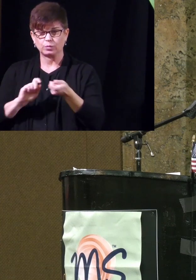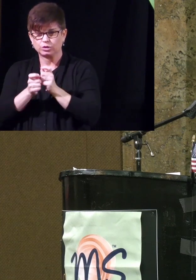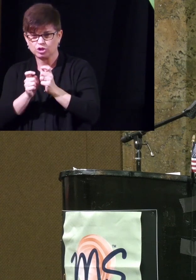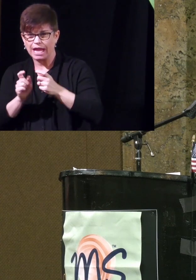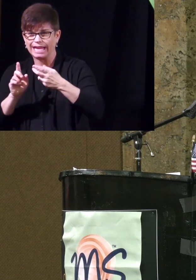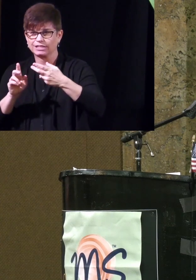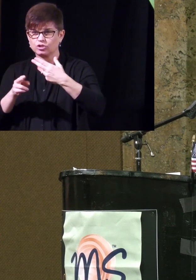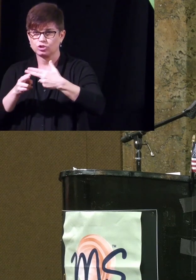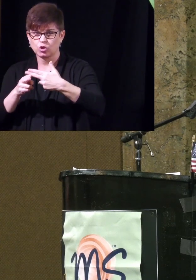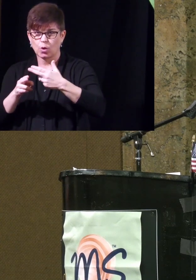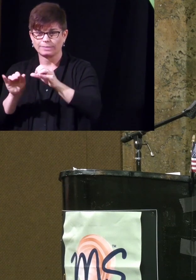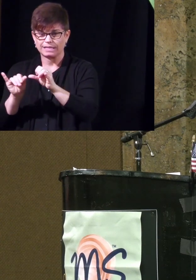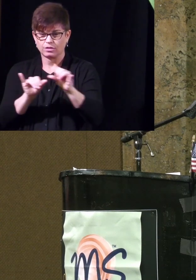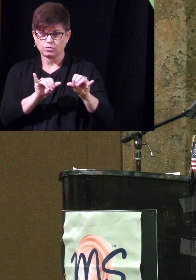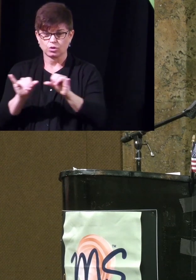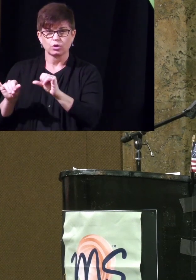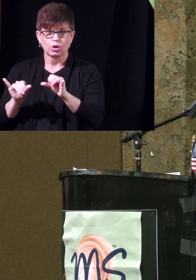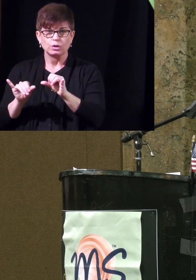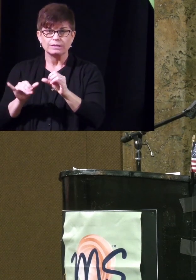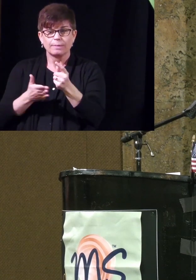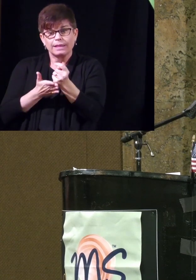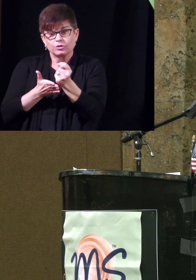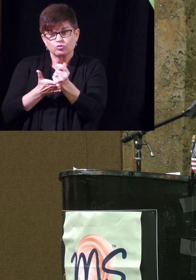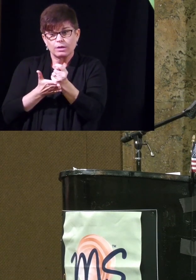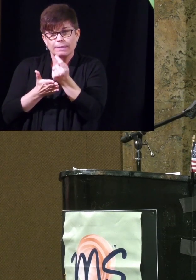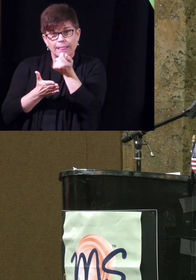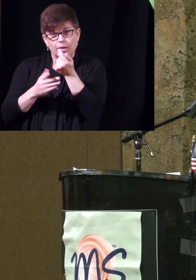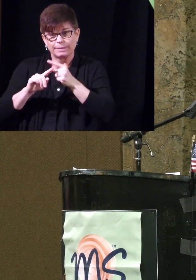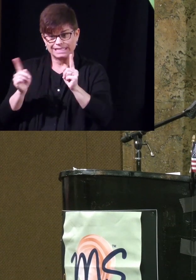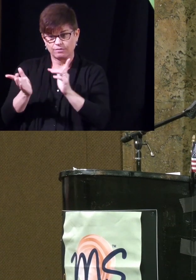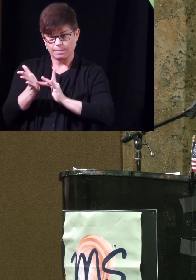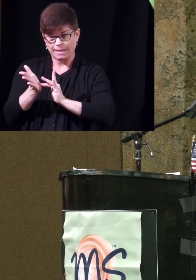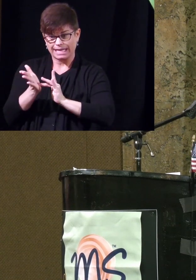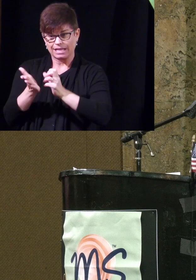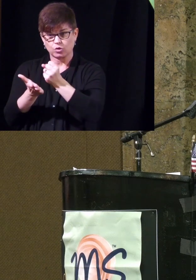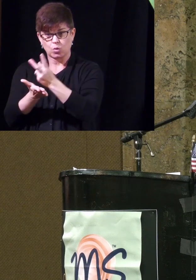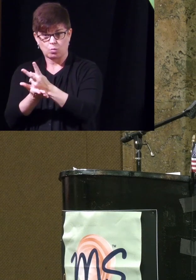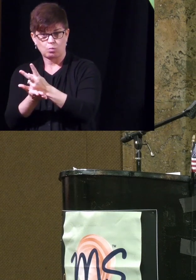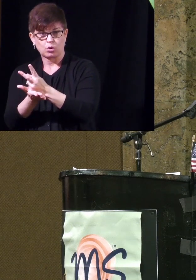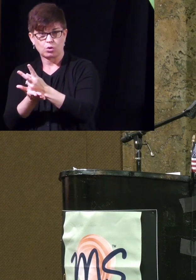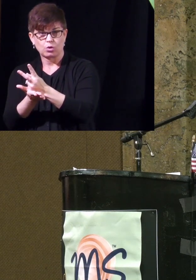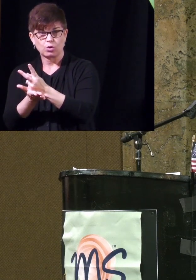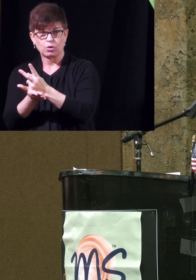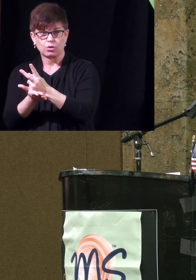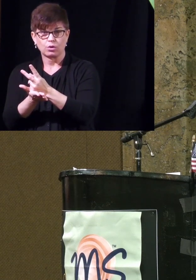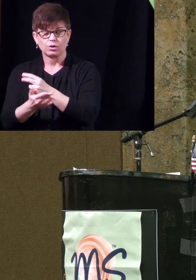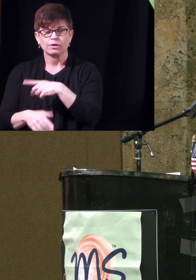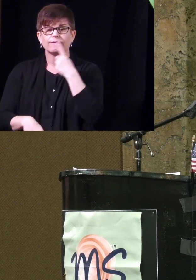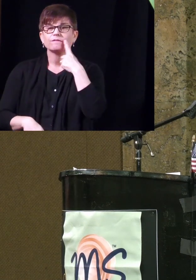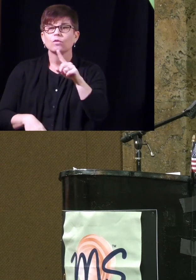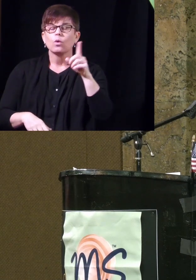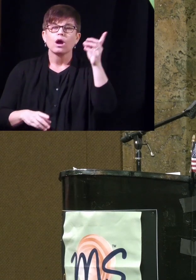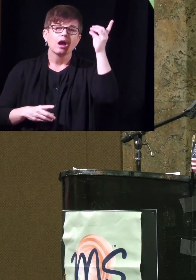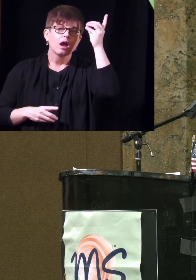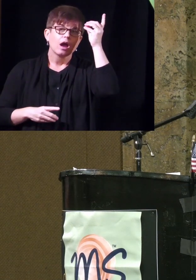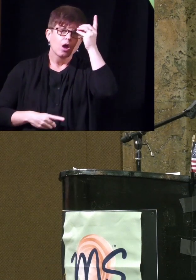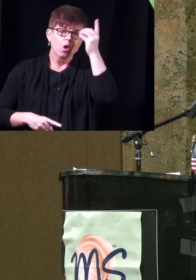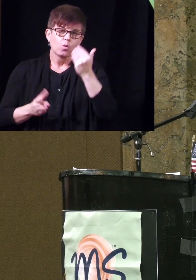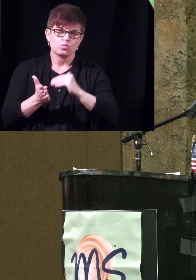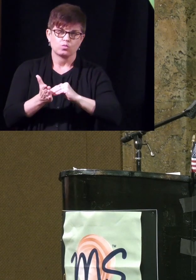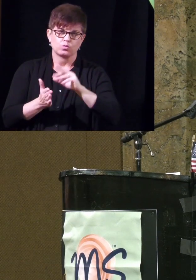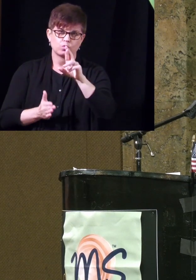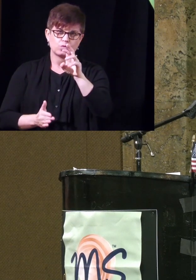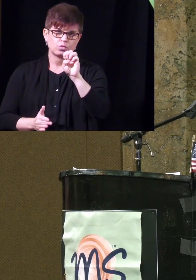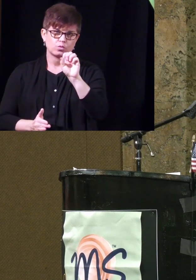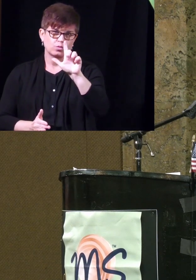different. But we treat them a little differently because the medications that are approved are when there's a relapsing form of MS. We want some evidence